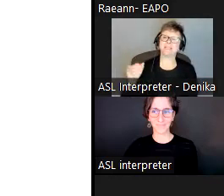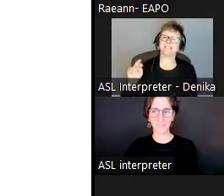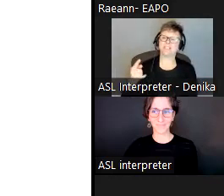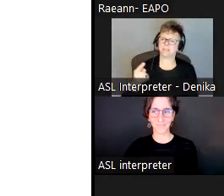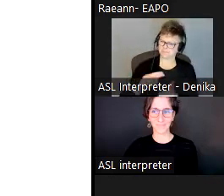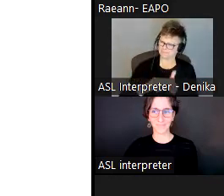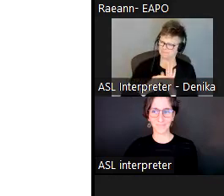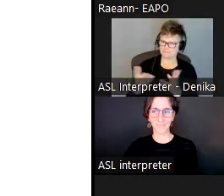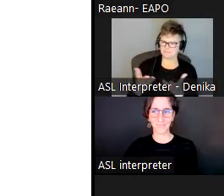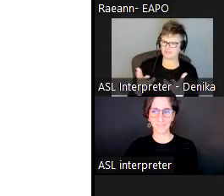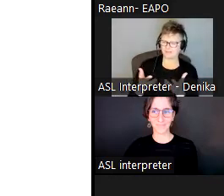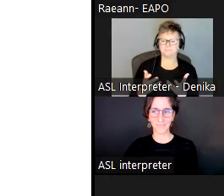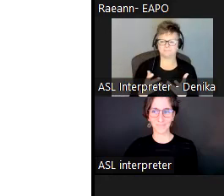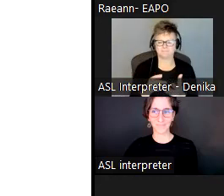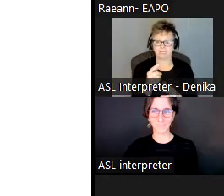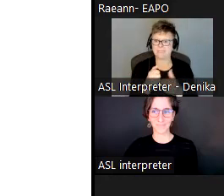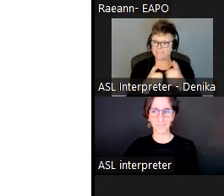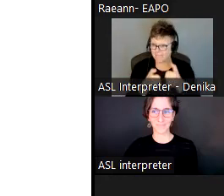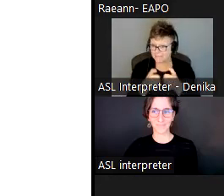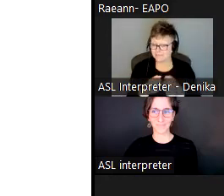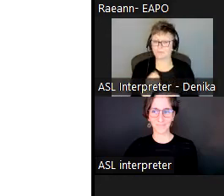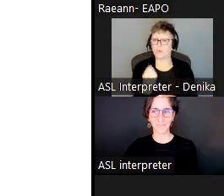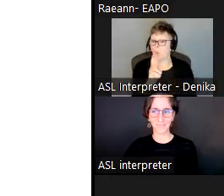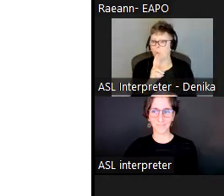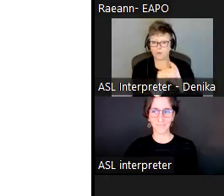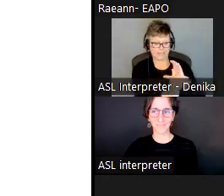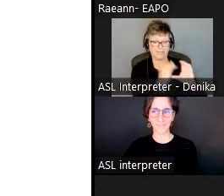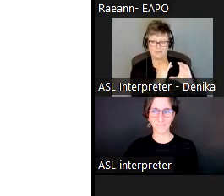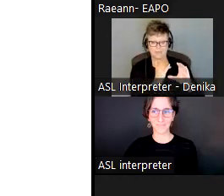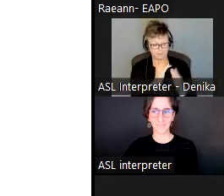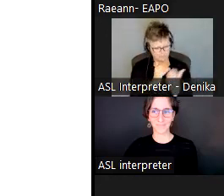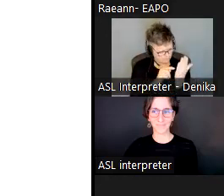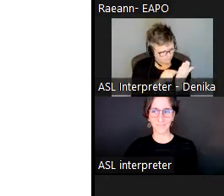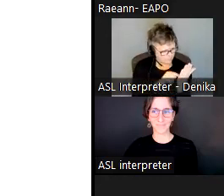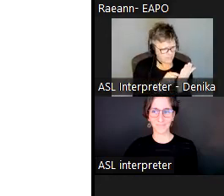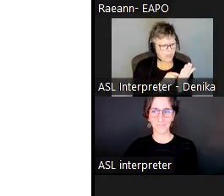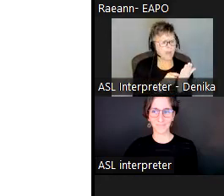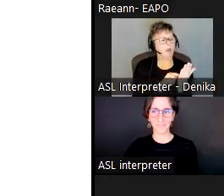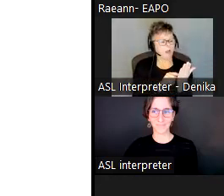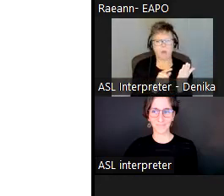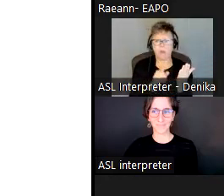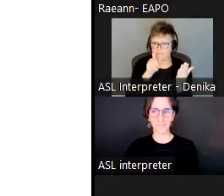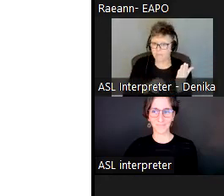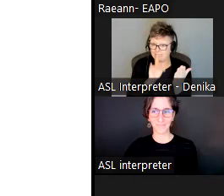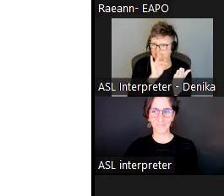receive an email or a text message and they're tricking you into clicking on a